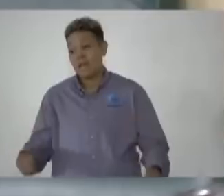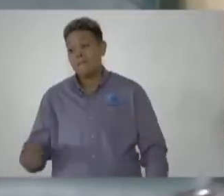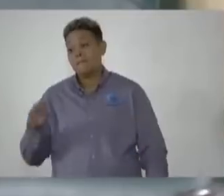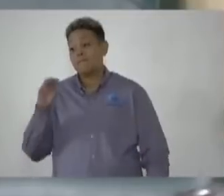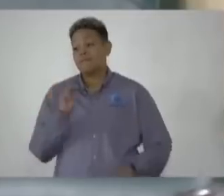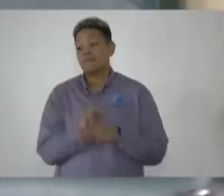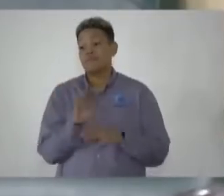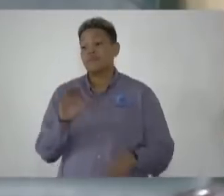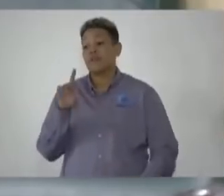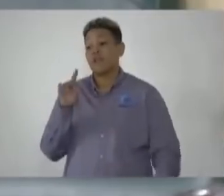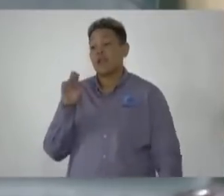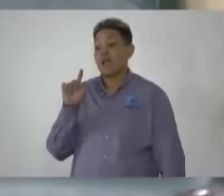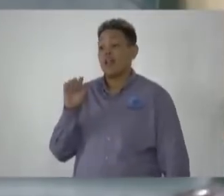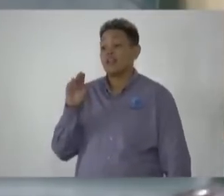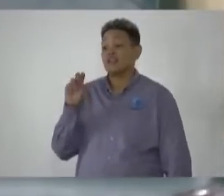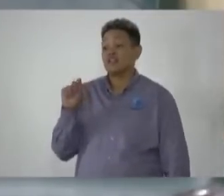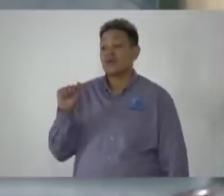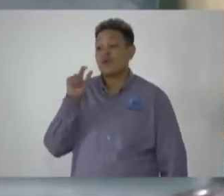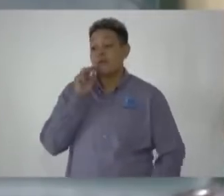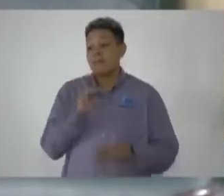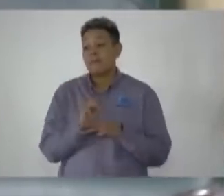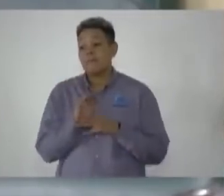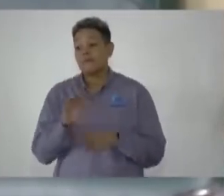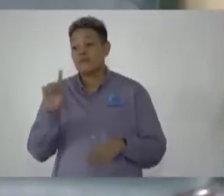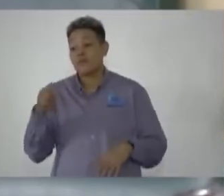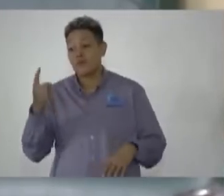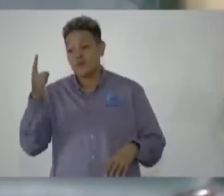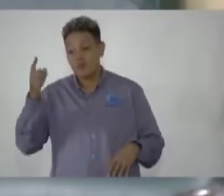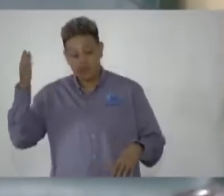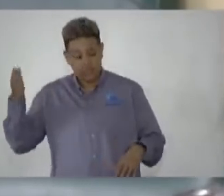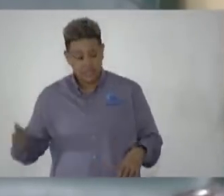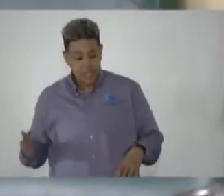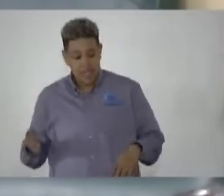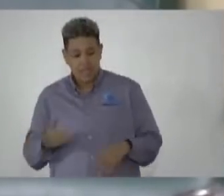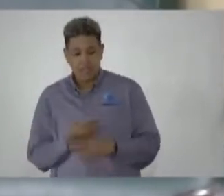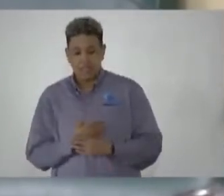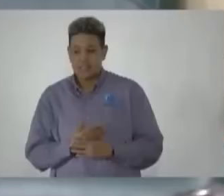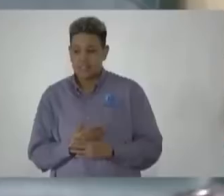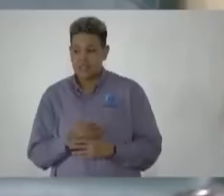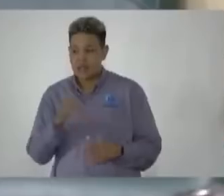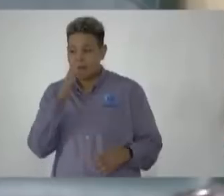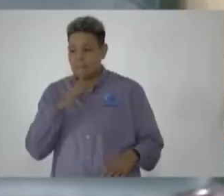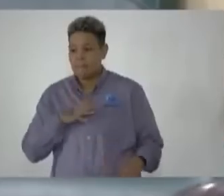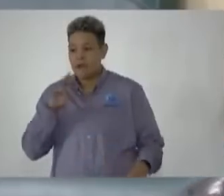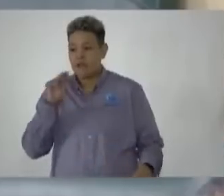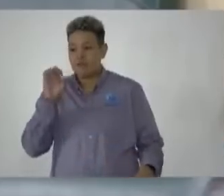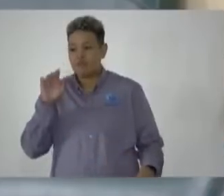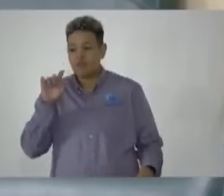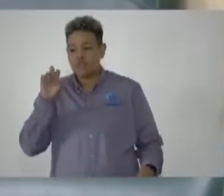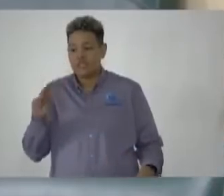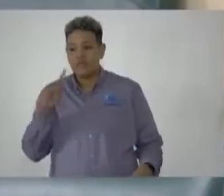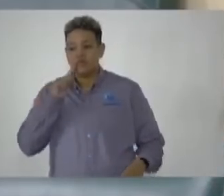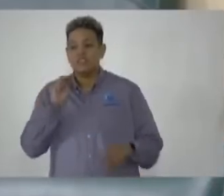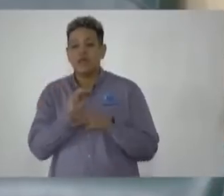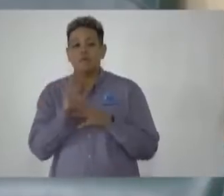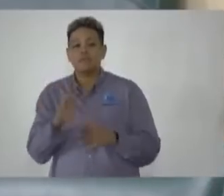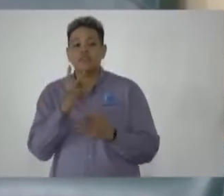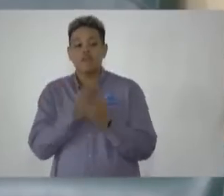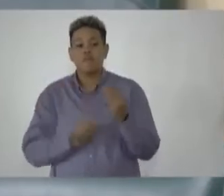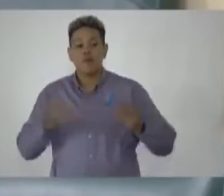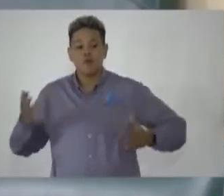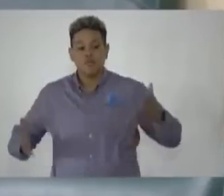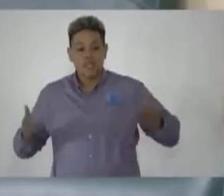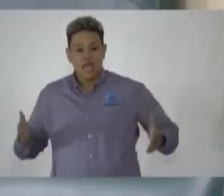Minister Carl Samuda has been minister only on one side of the aisle. Madame Rose Leon was a minister on both sides of the